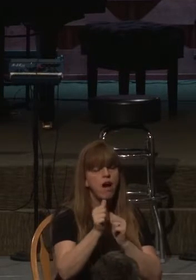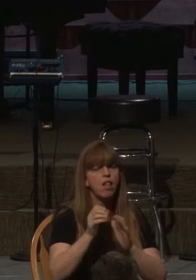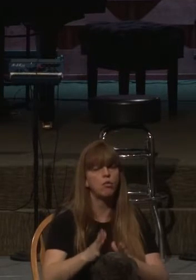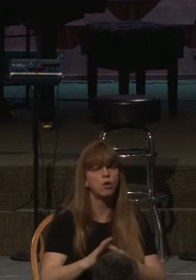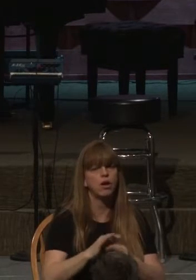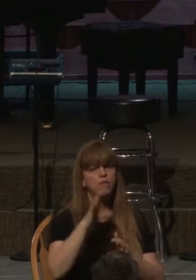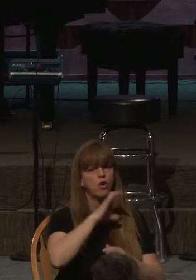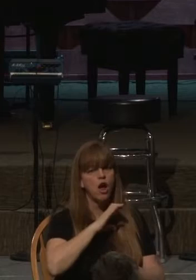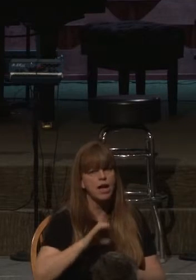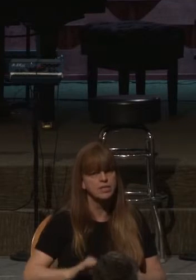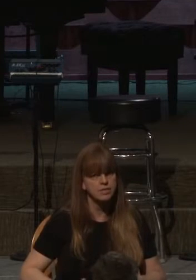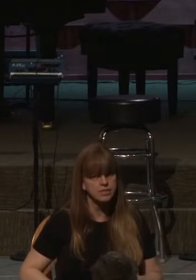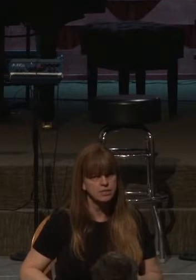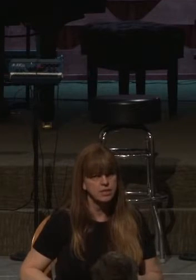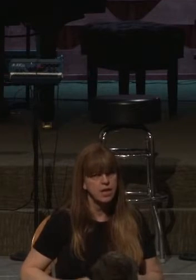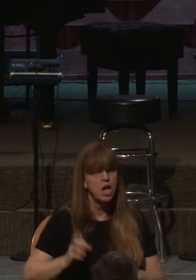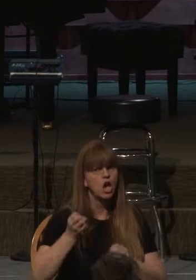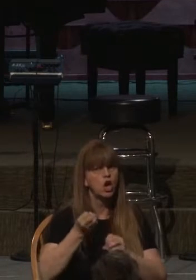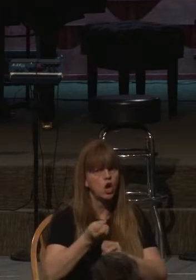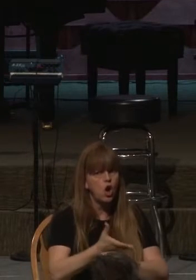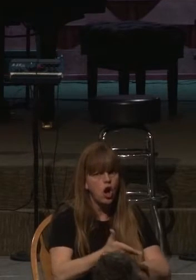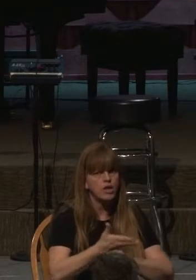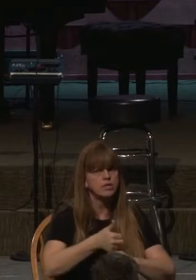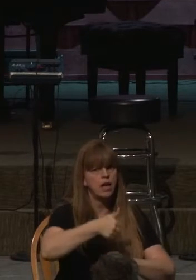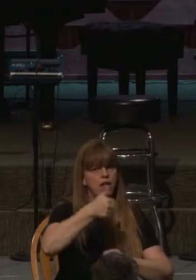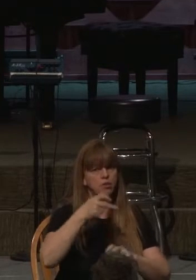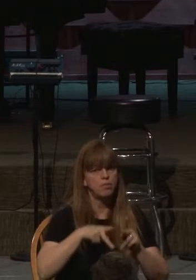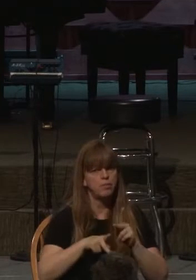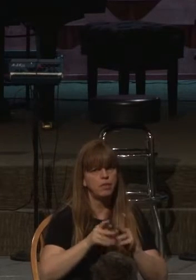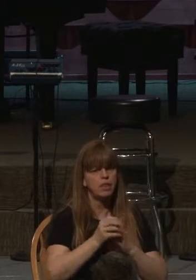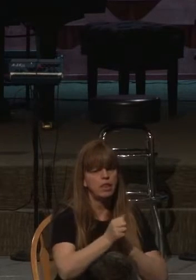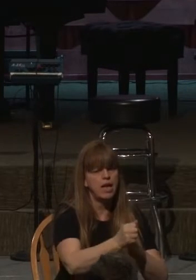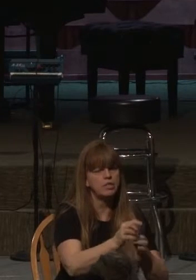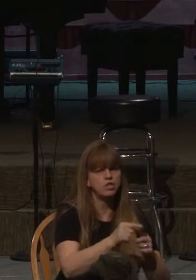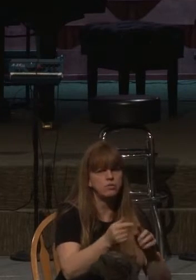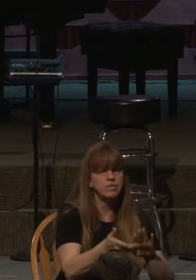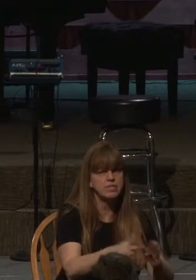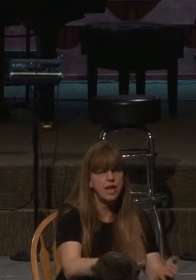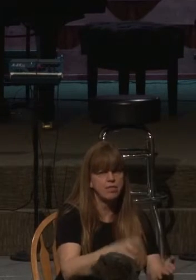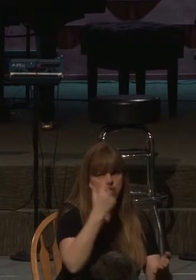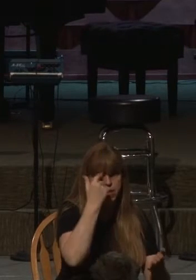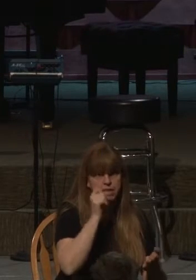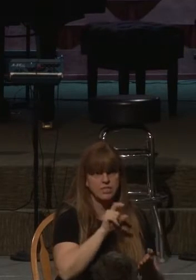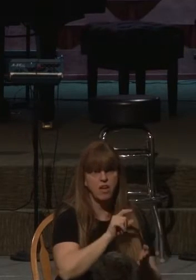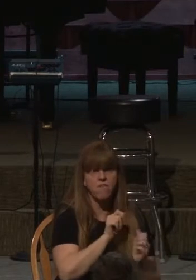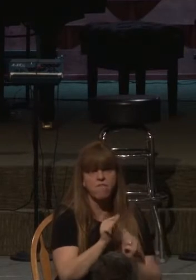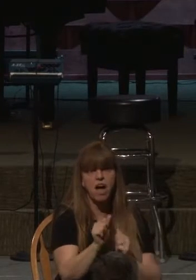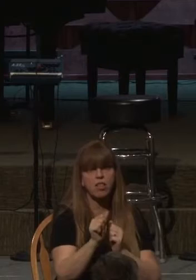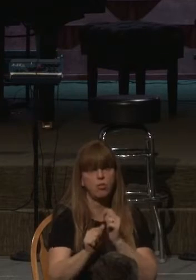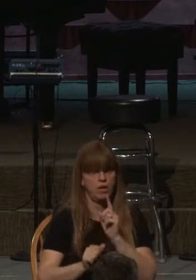Christ, it can cause others to be led to death as well because they follow you.